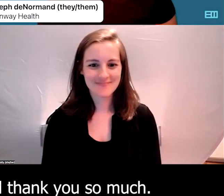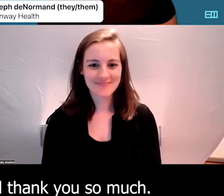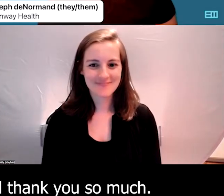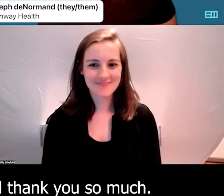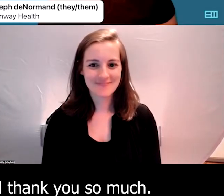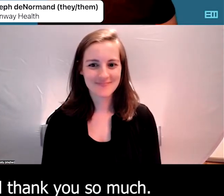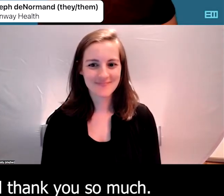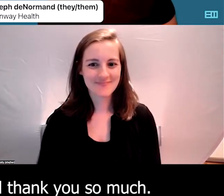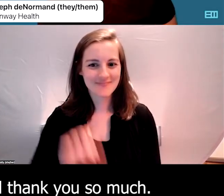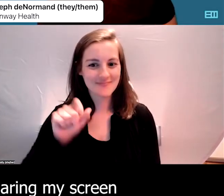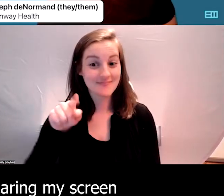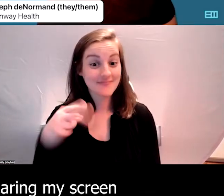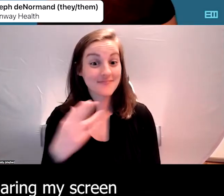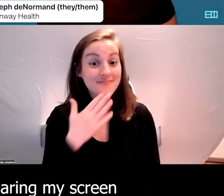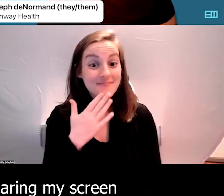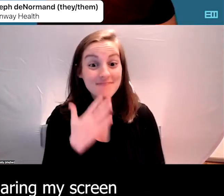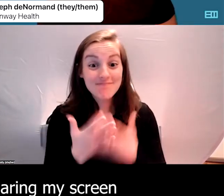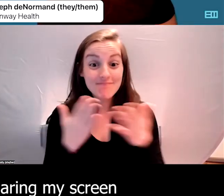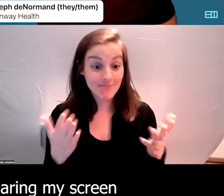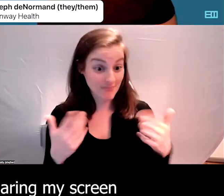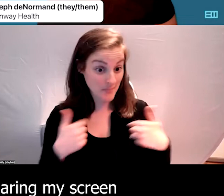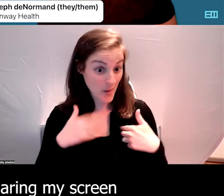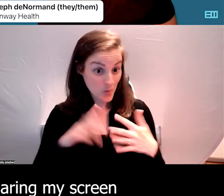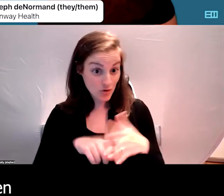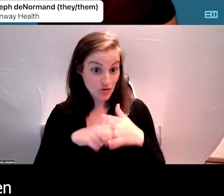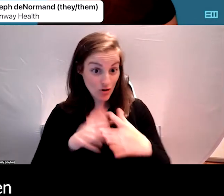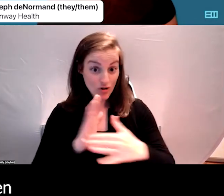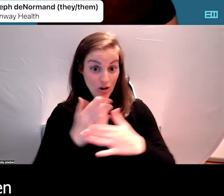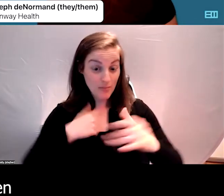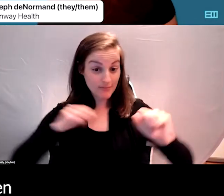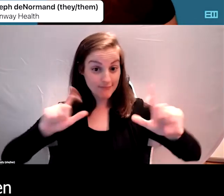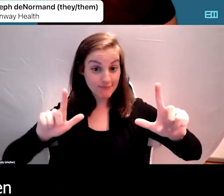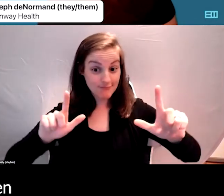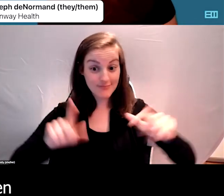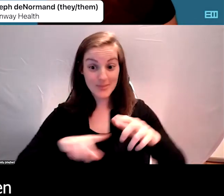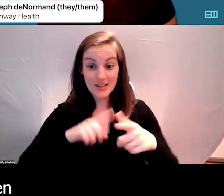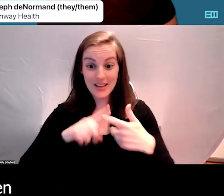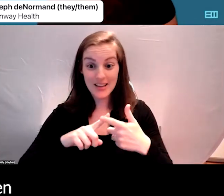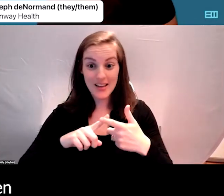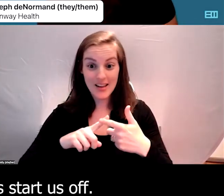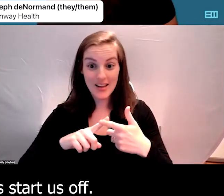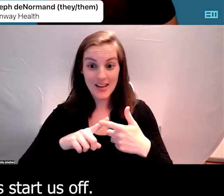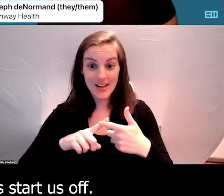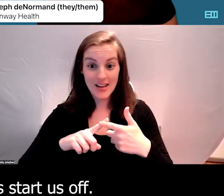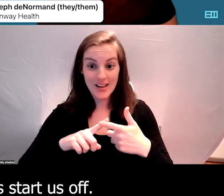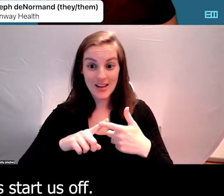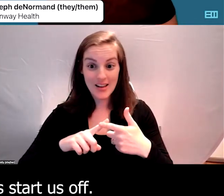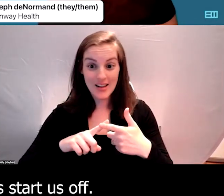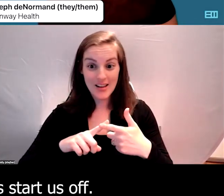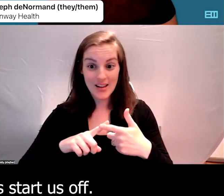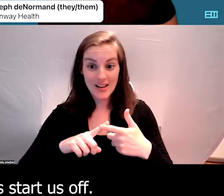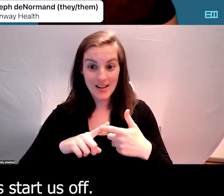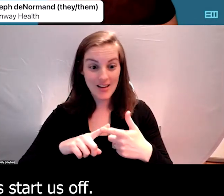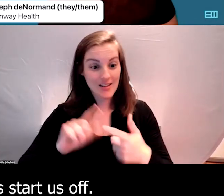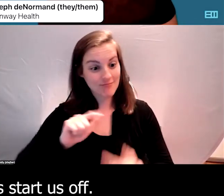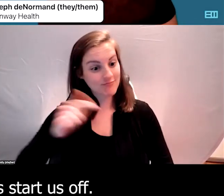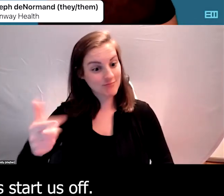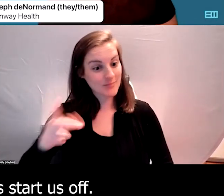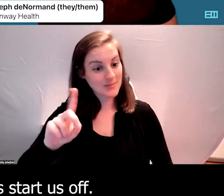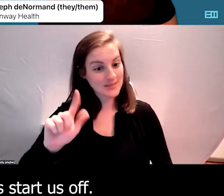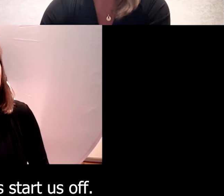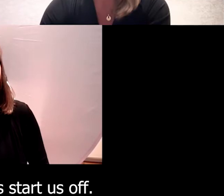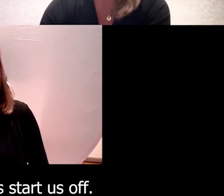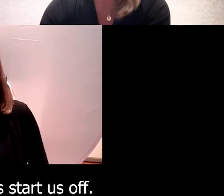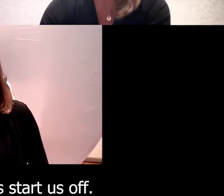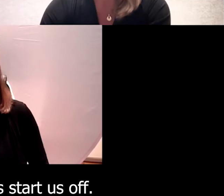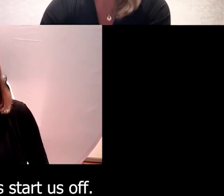Awesome. Thank you so much. I am going to start sharing my screen, and then we will have Dallas start us off.